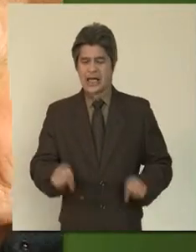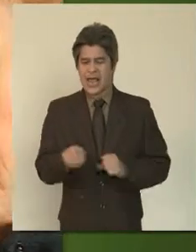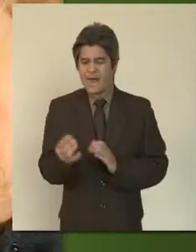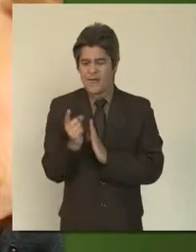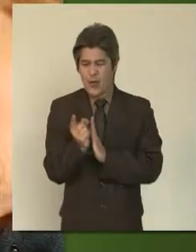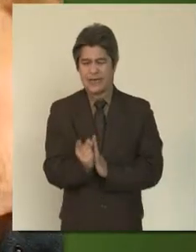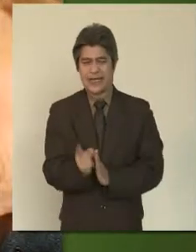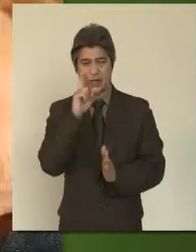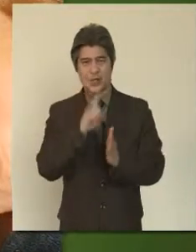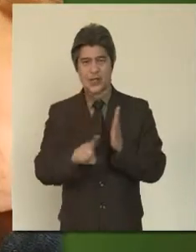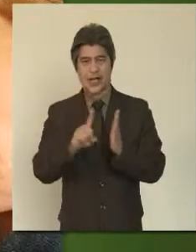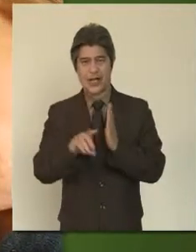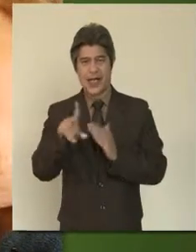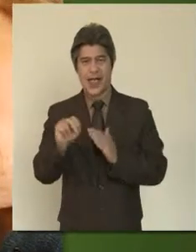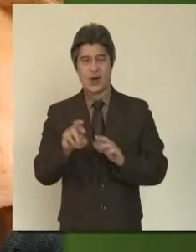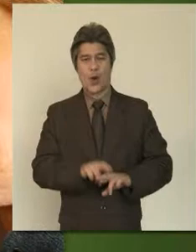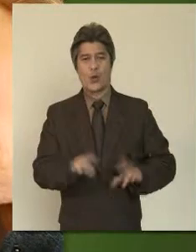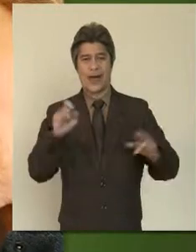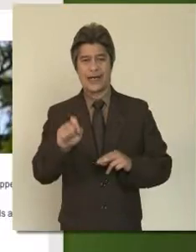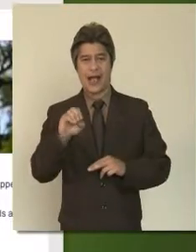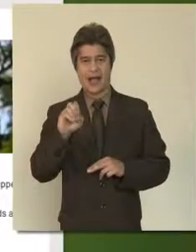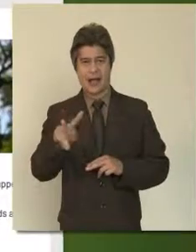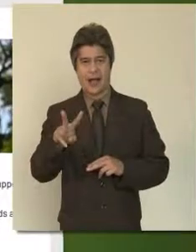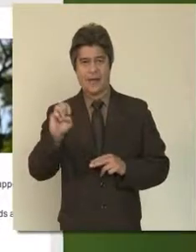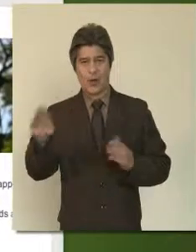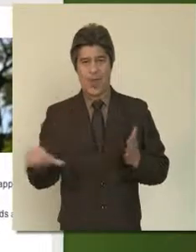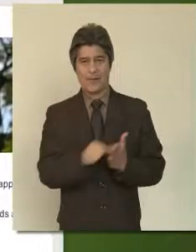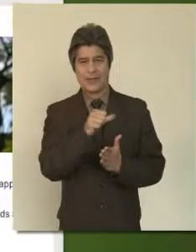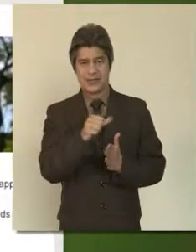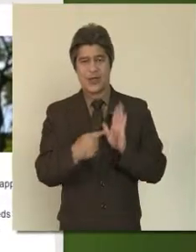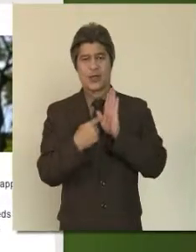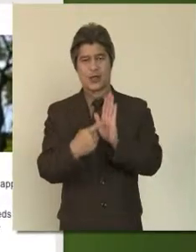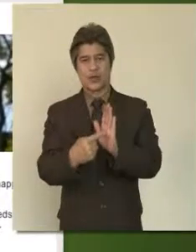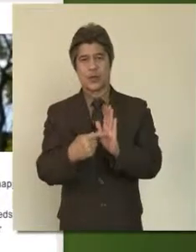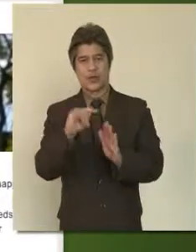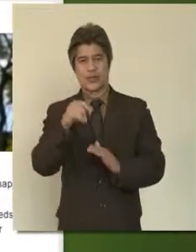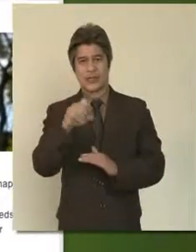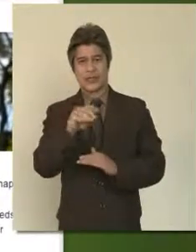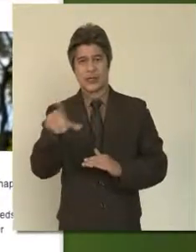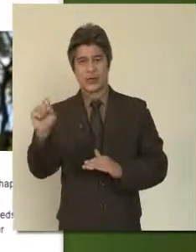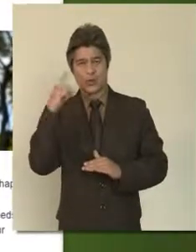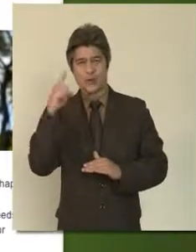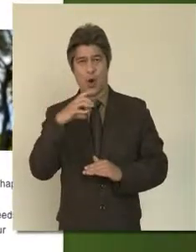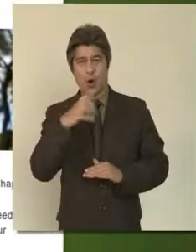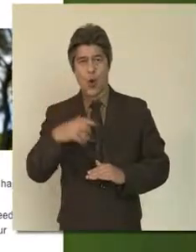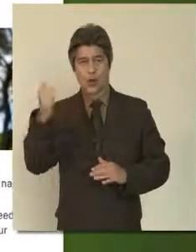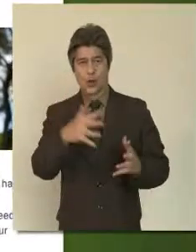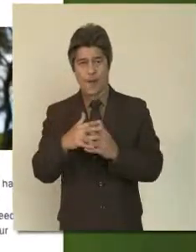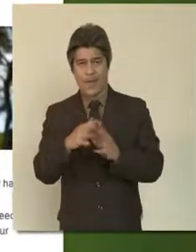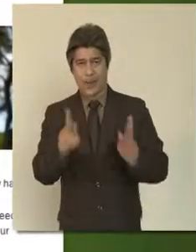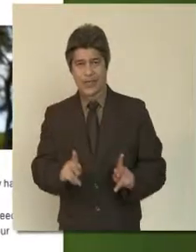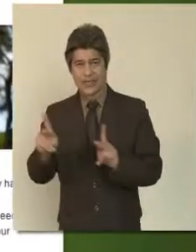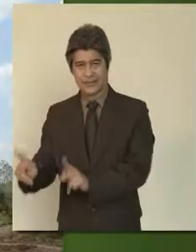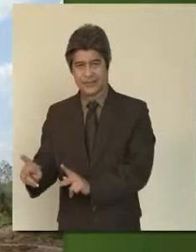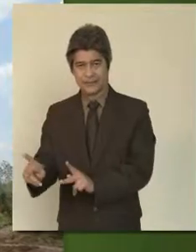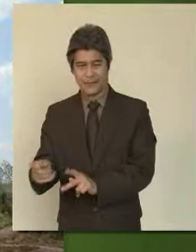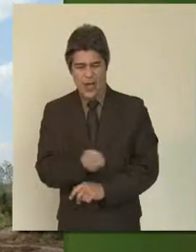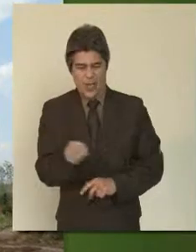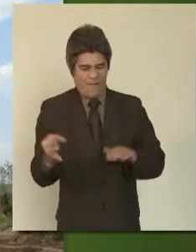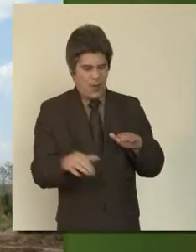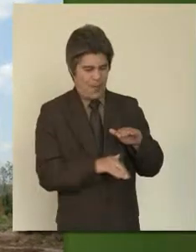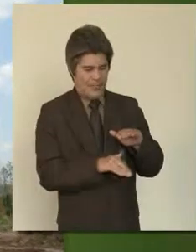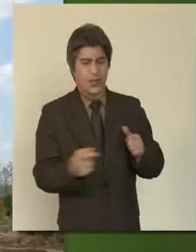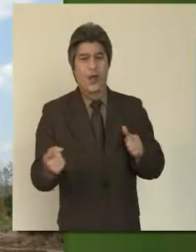Take a few minutes to check out the Ready.gov website, which features specific tips and tools for older Americans. There are a few